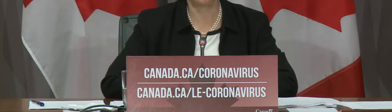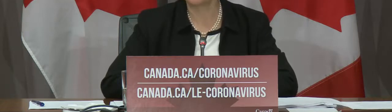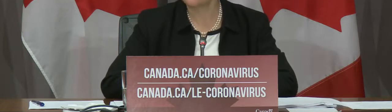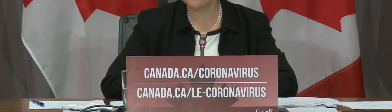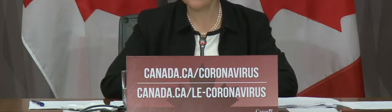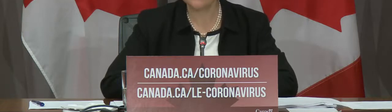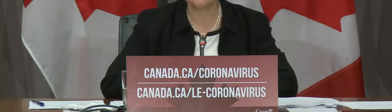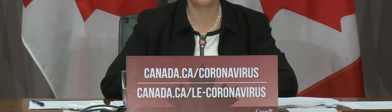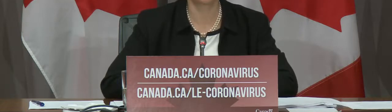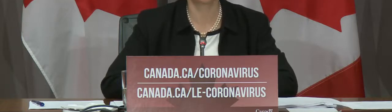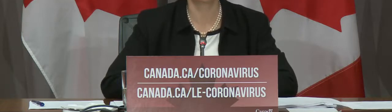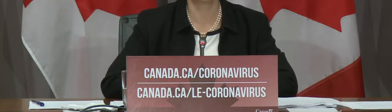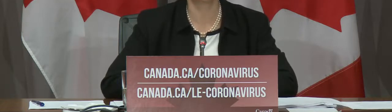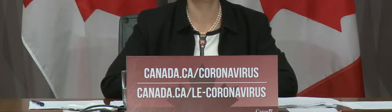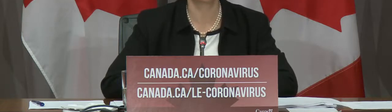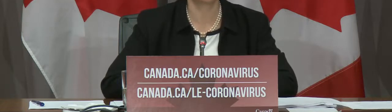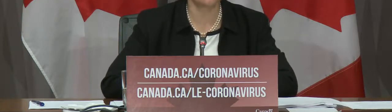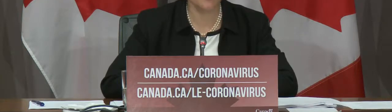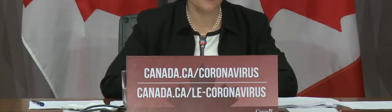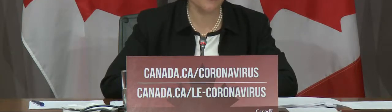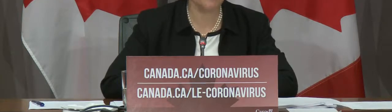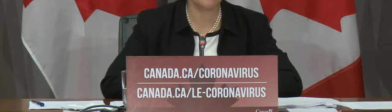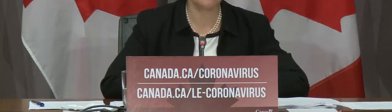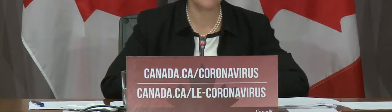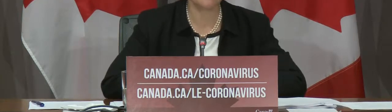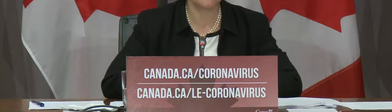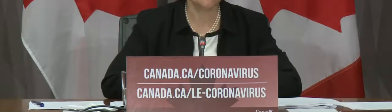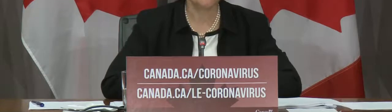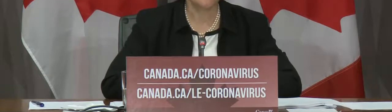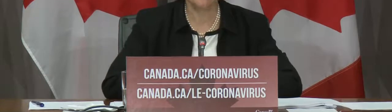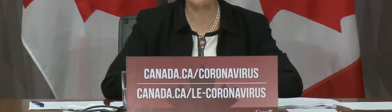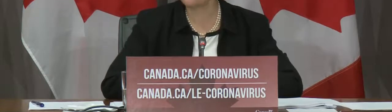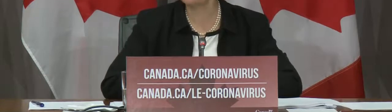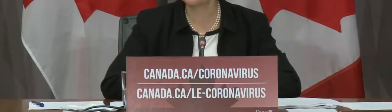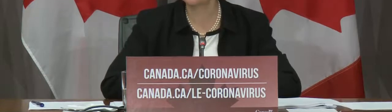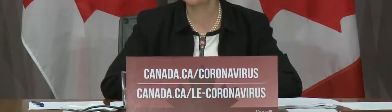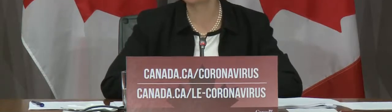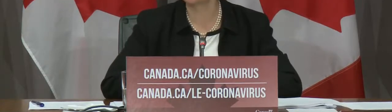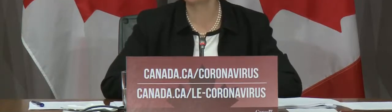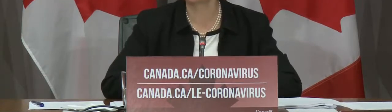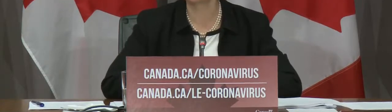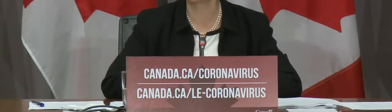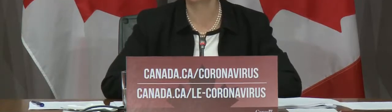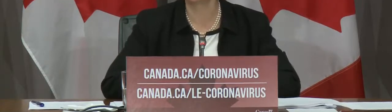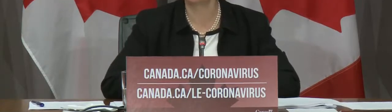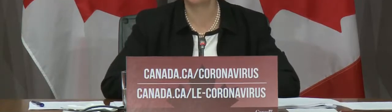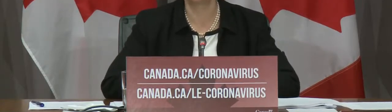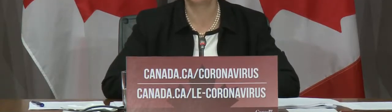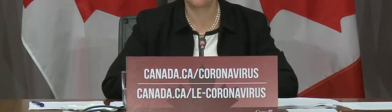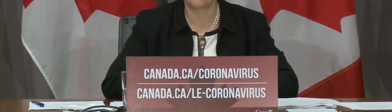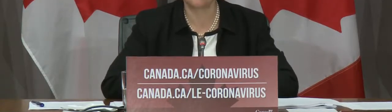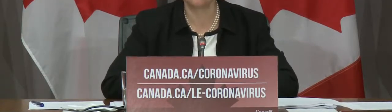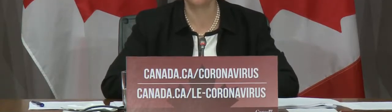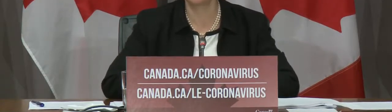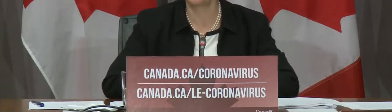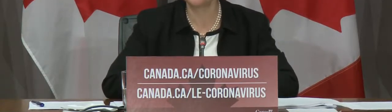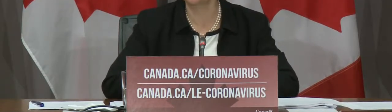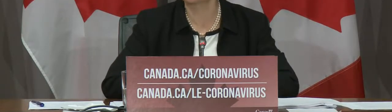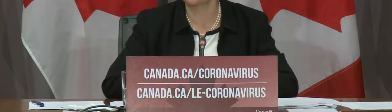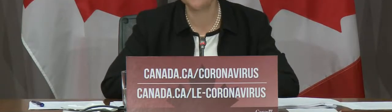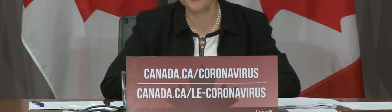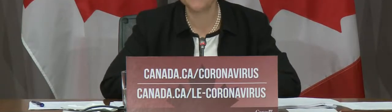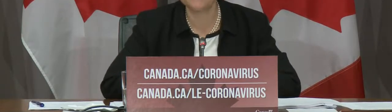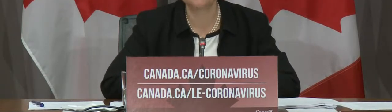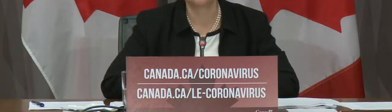need to have with racialized Canadians, with Indigenous people in Canada. And it's a conversation I think we also need to have